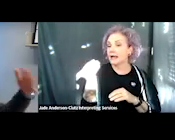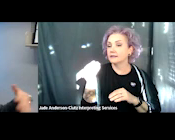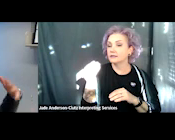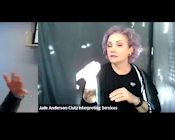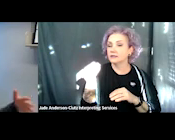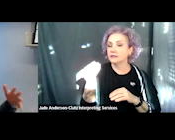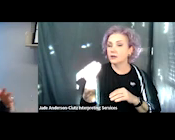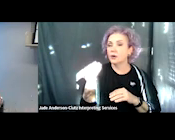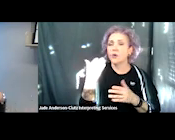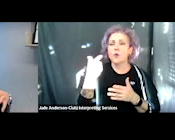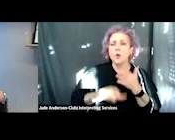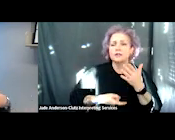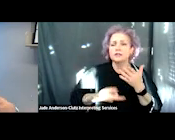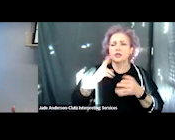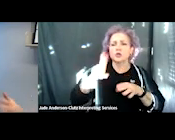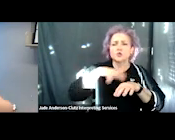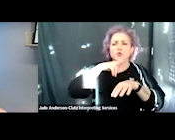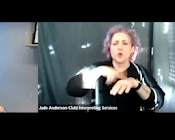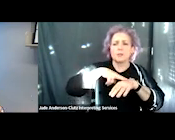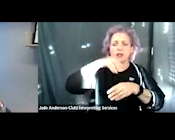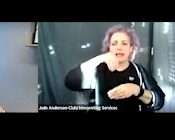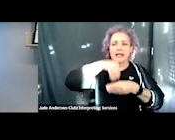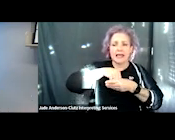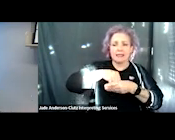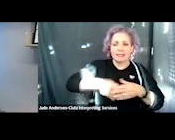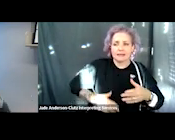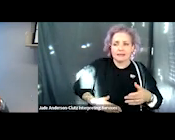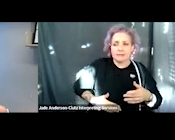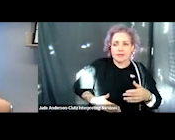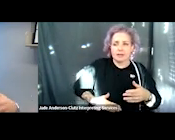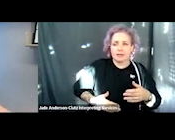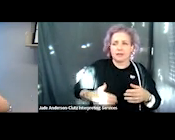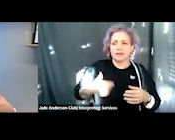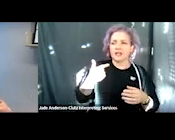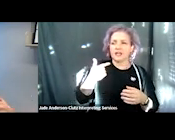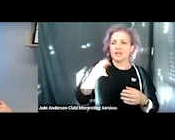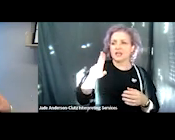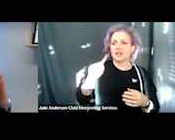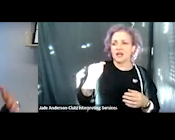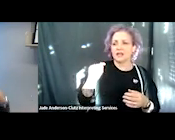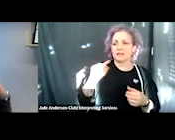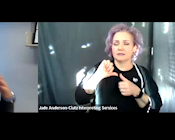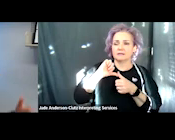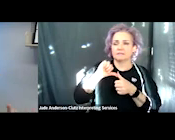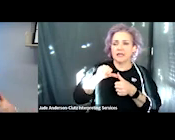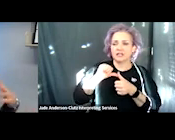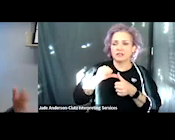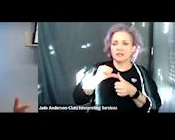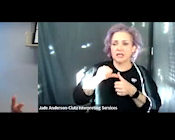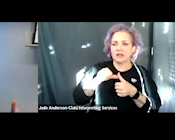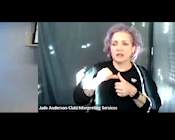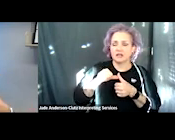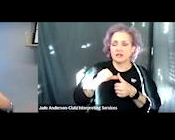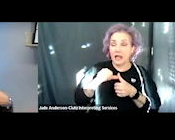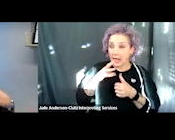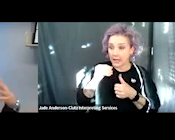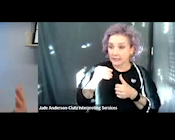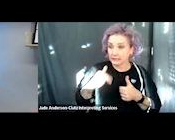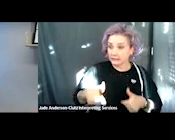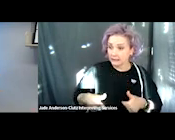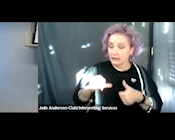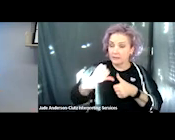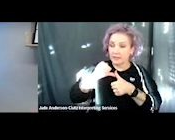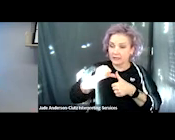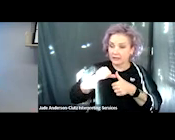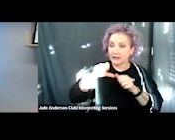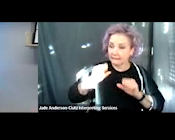over the past few years, we have understood that the gut microbiome, these bacteria that live in the gut, actually influence behavior and influence